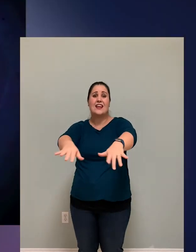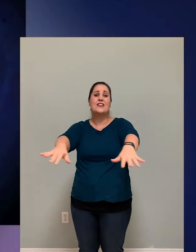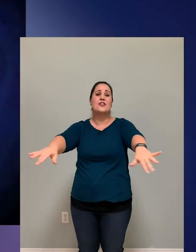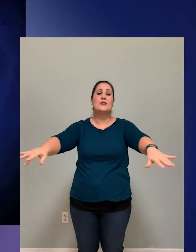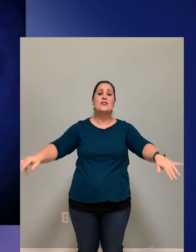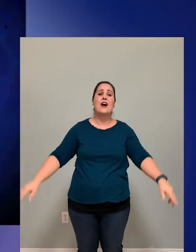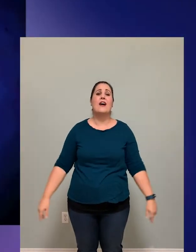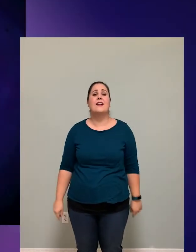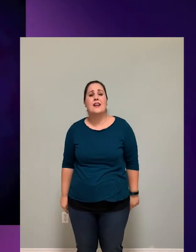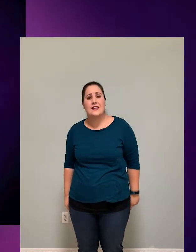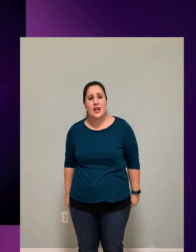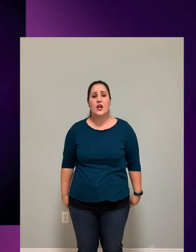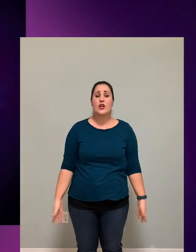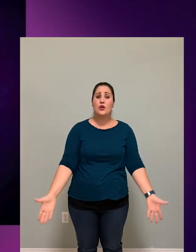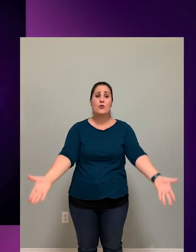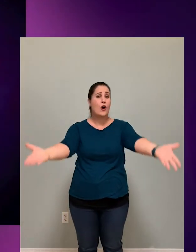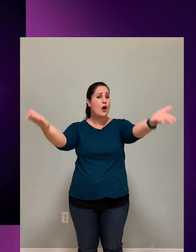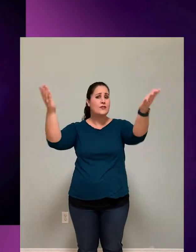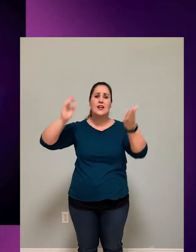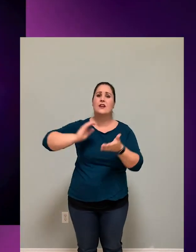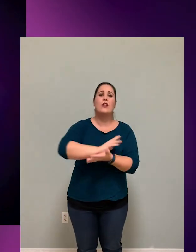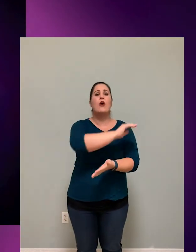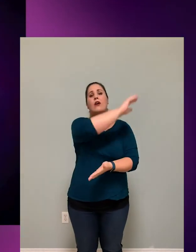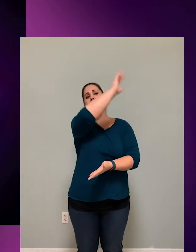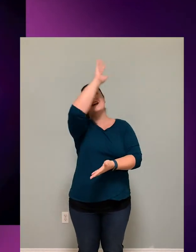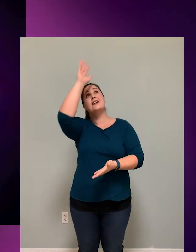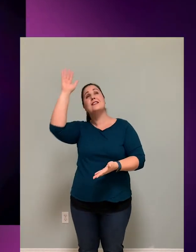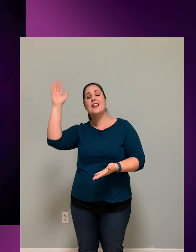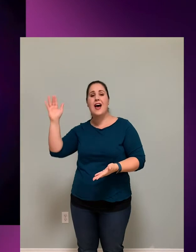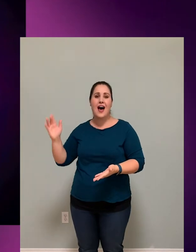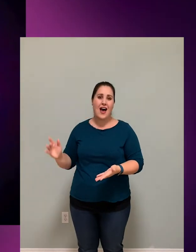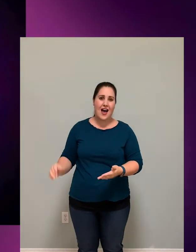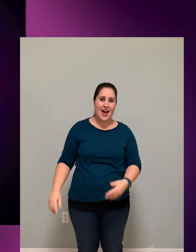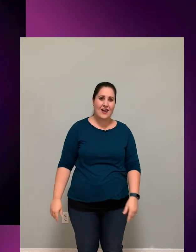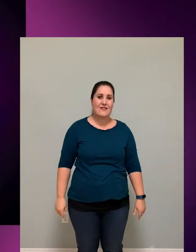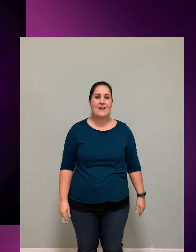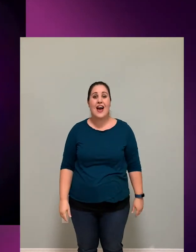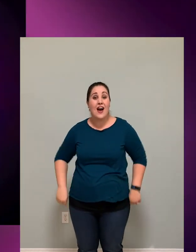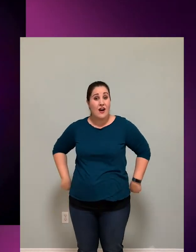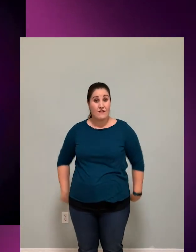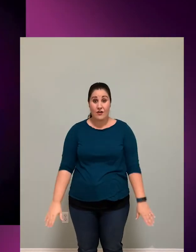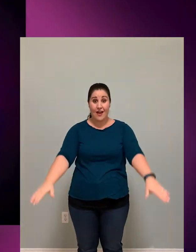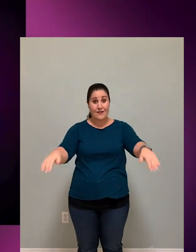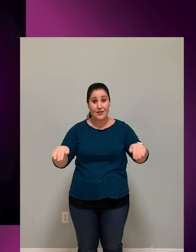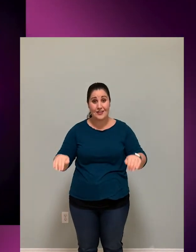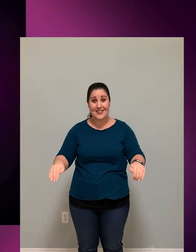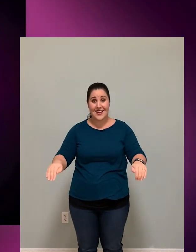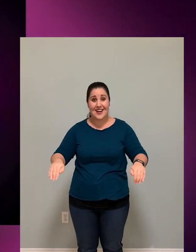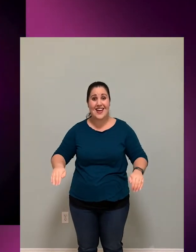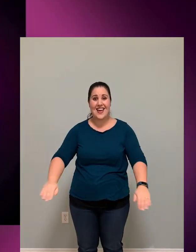Descended into darkness, you rose in glorious light,